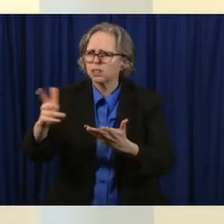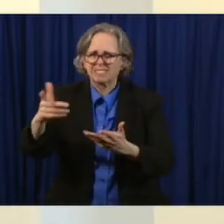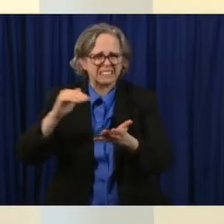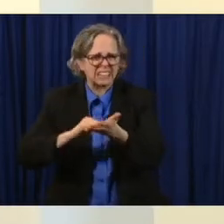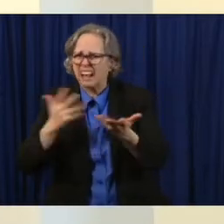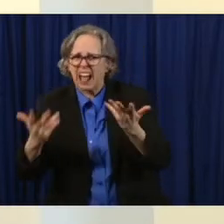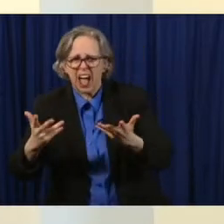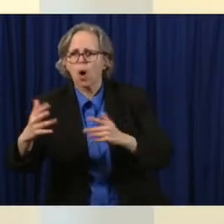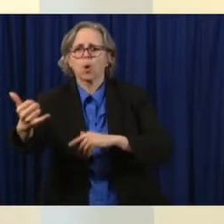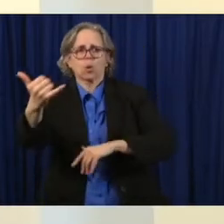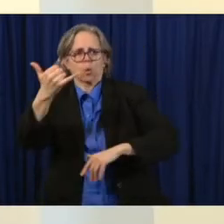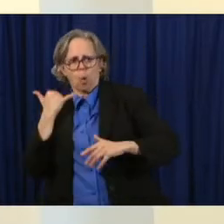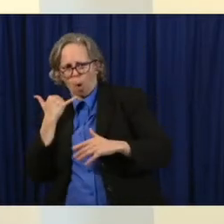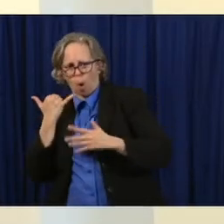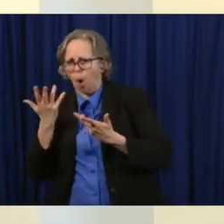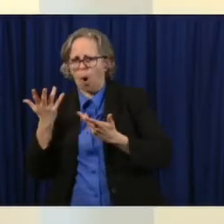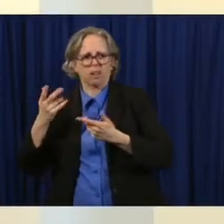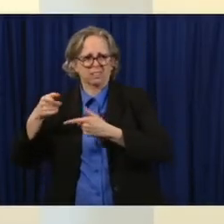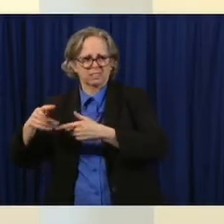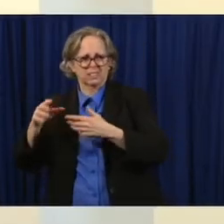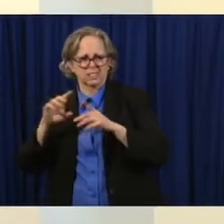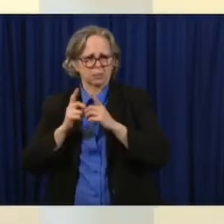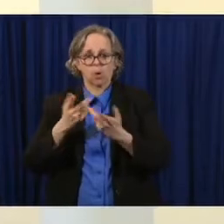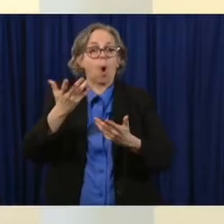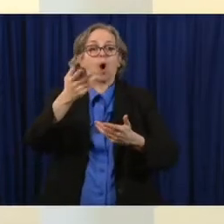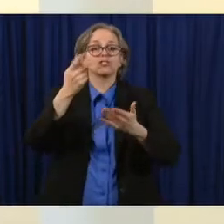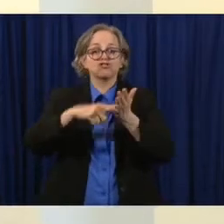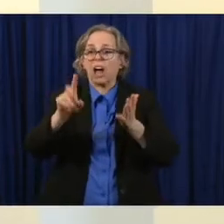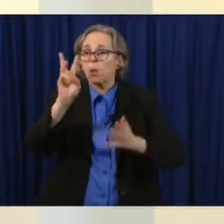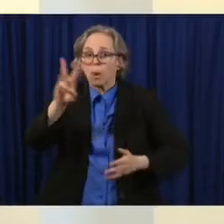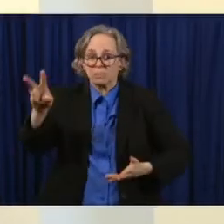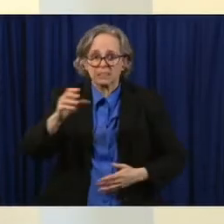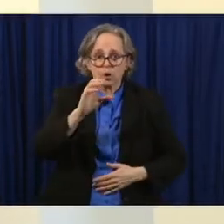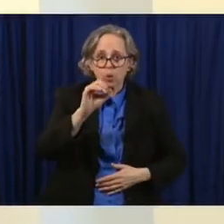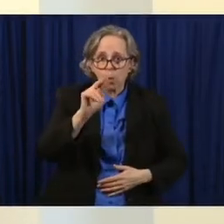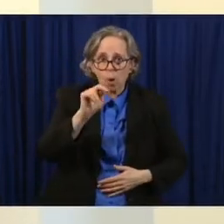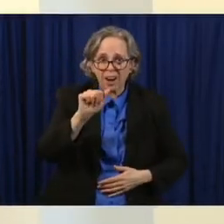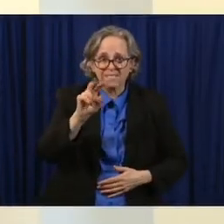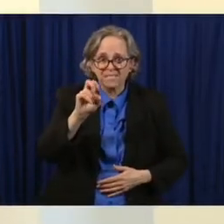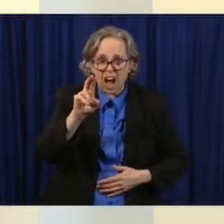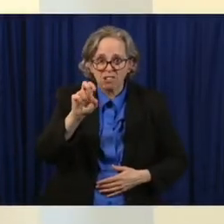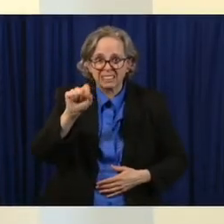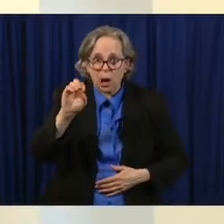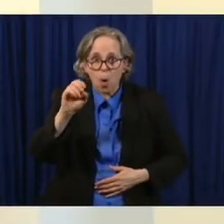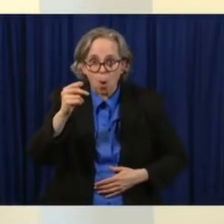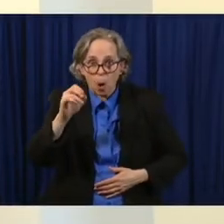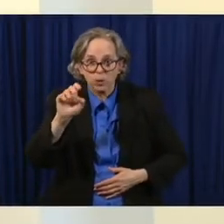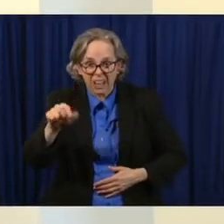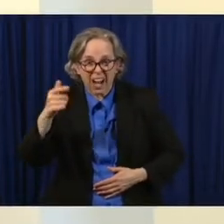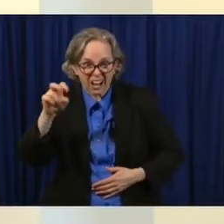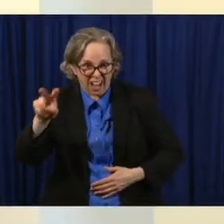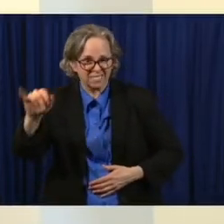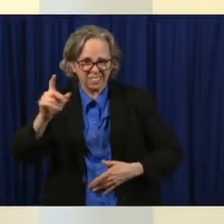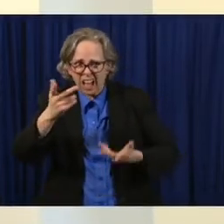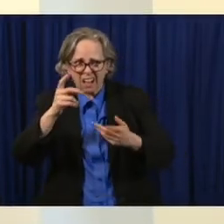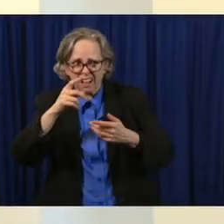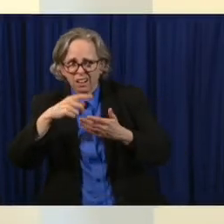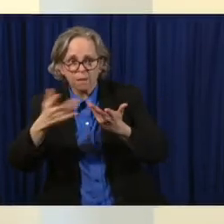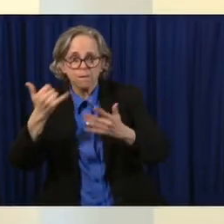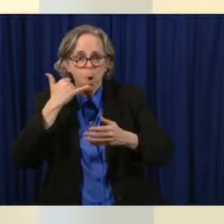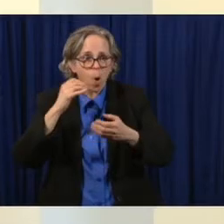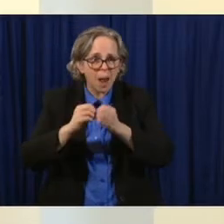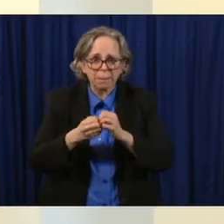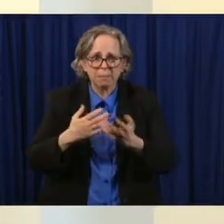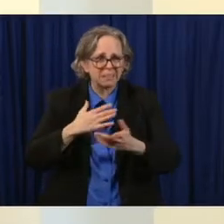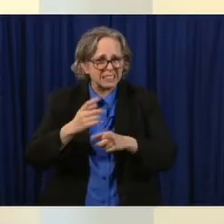Coronavirus.ohio.gov. We still have our hotline always behind us on the screen. And I want you to use that and ask the questions you